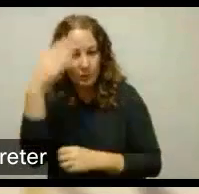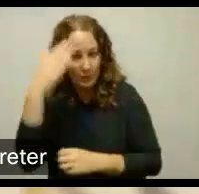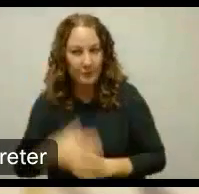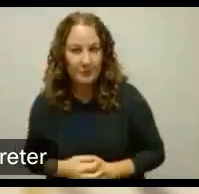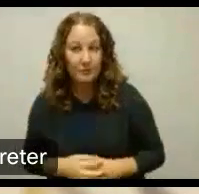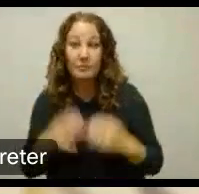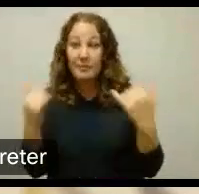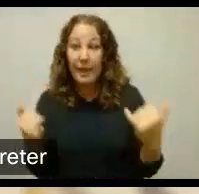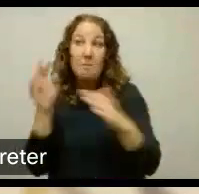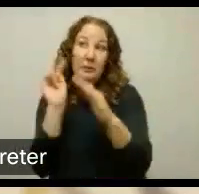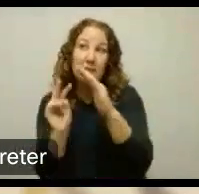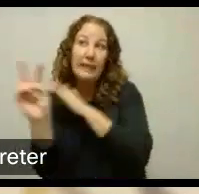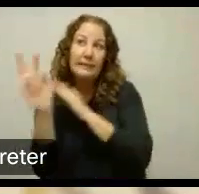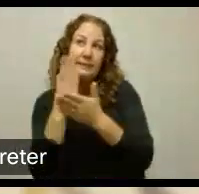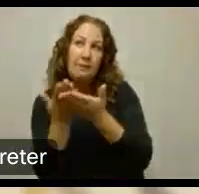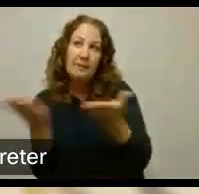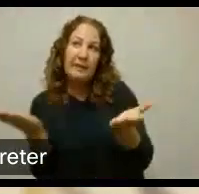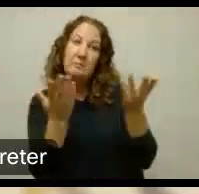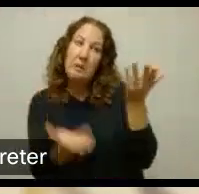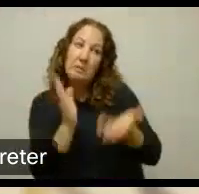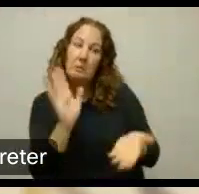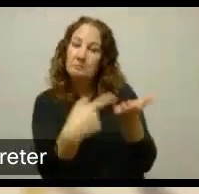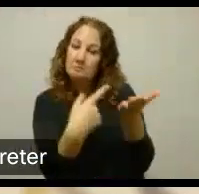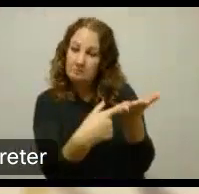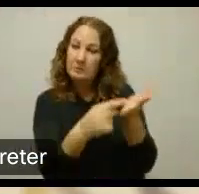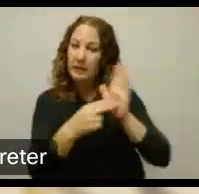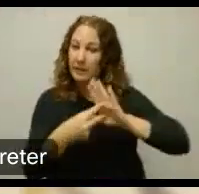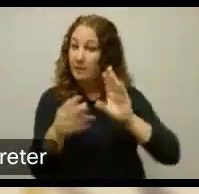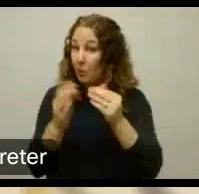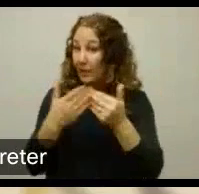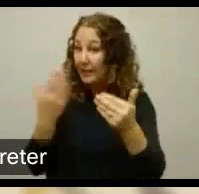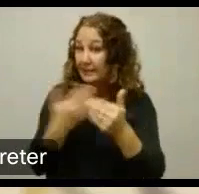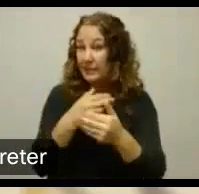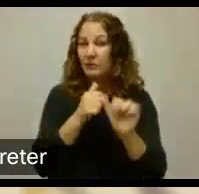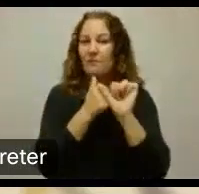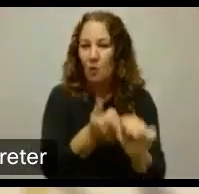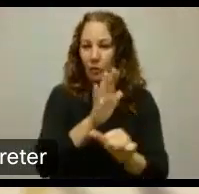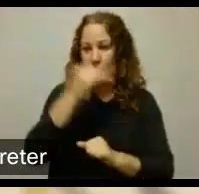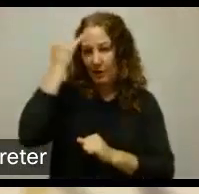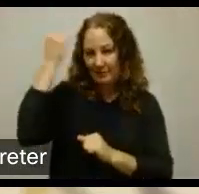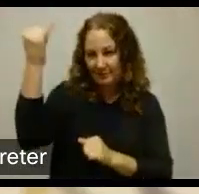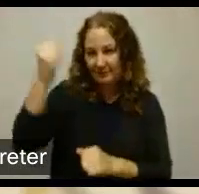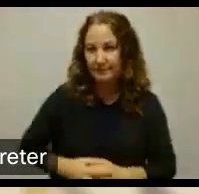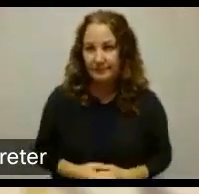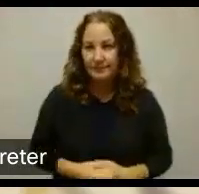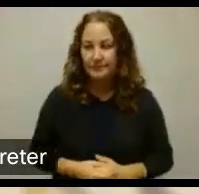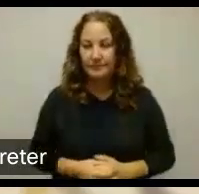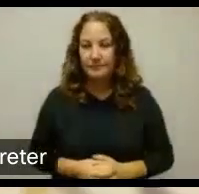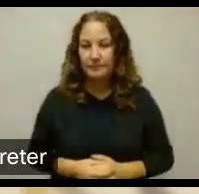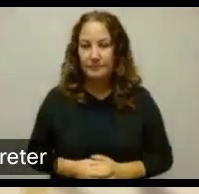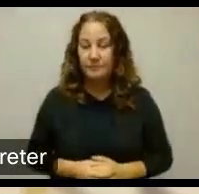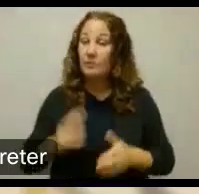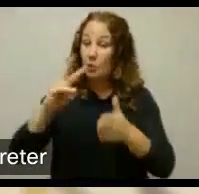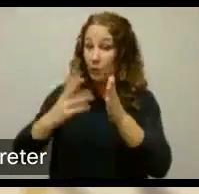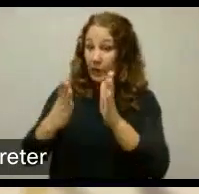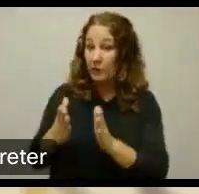now anticipate some of the things that you might say, making it easier to follow your ideas. So your reader